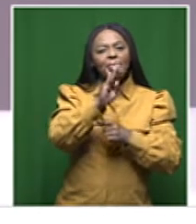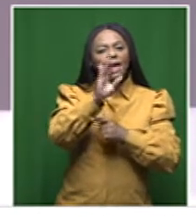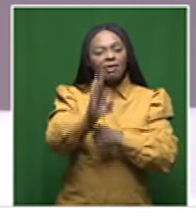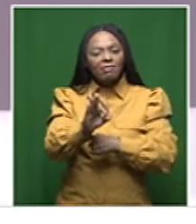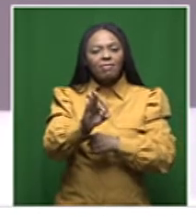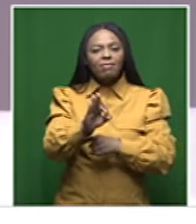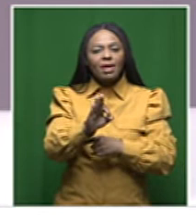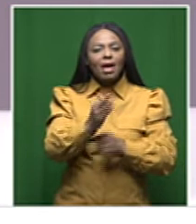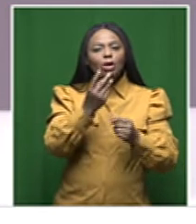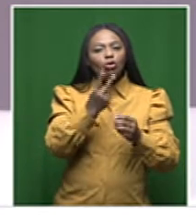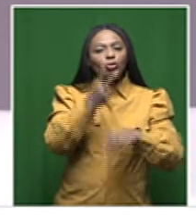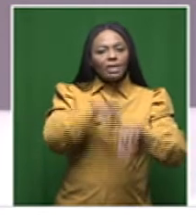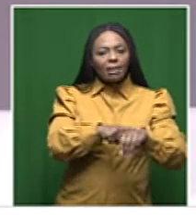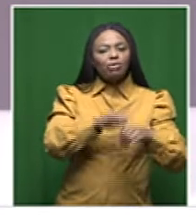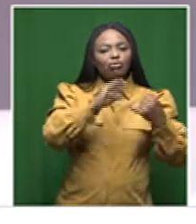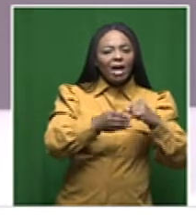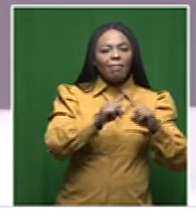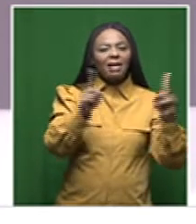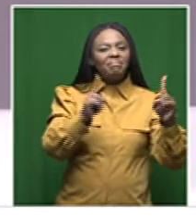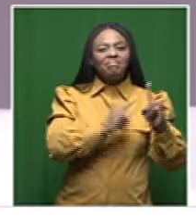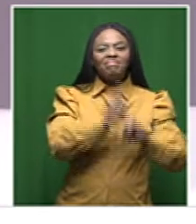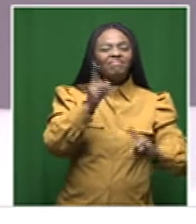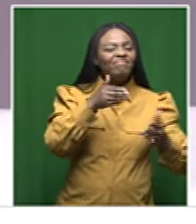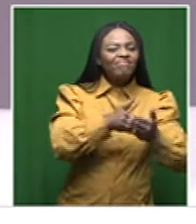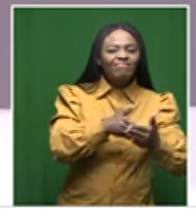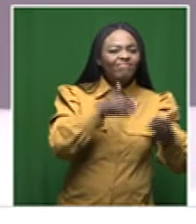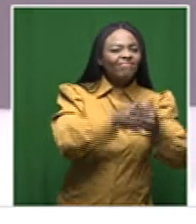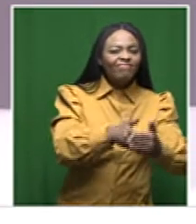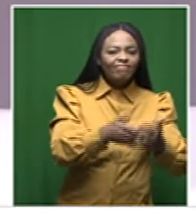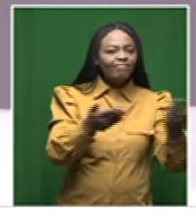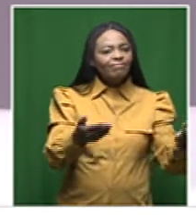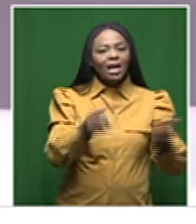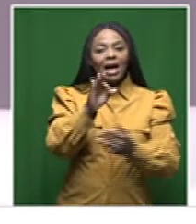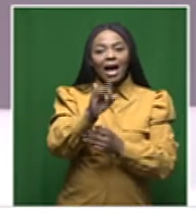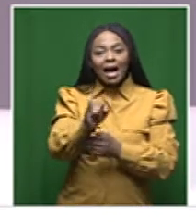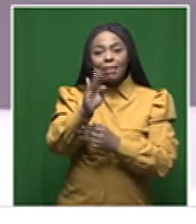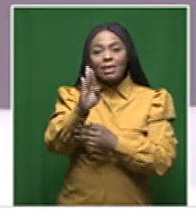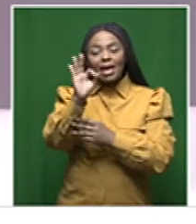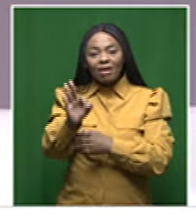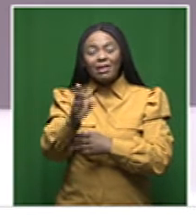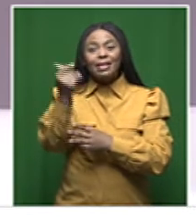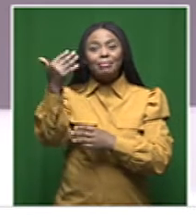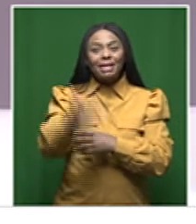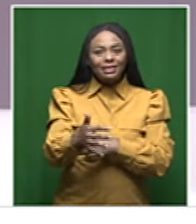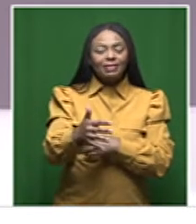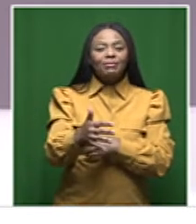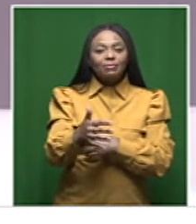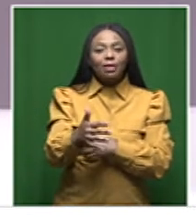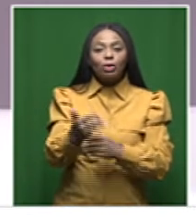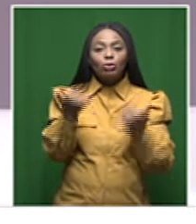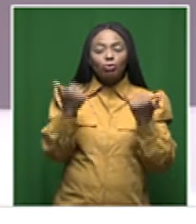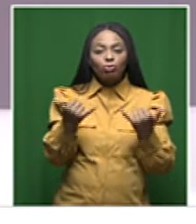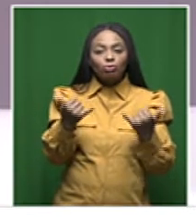unsuccessful. We considered IVF, but it was a bit expensive at that time for us. And today